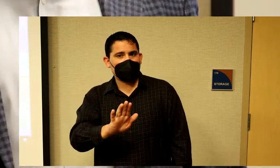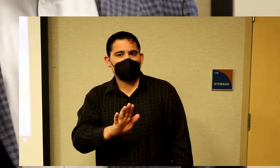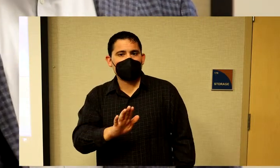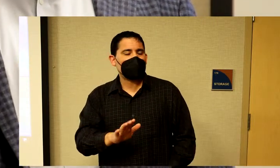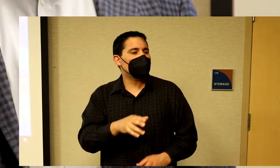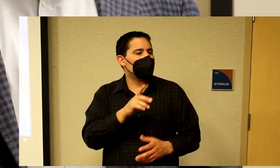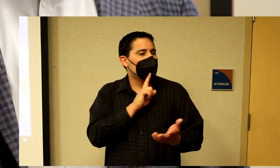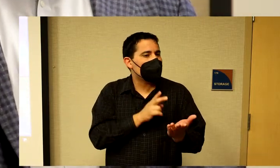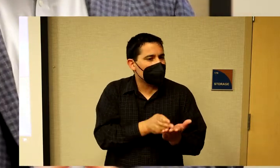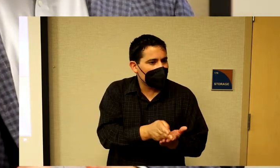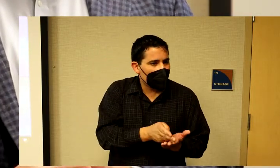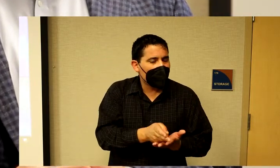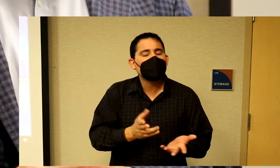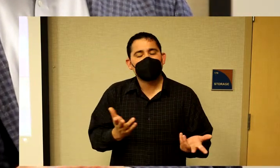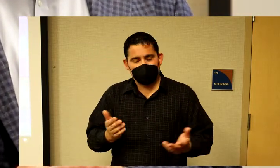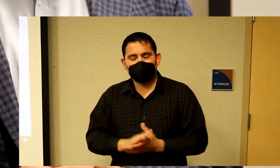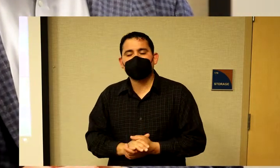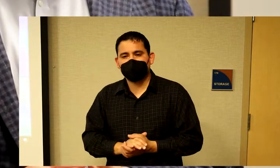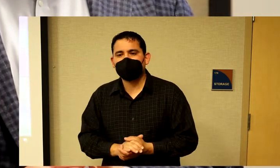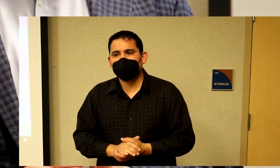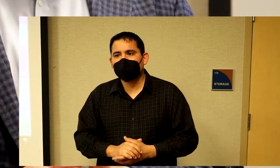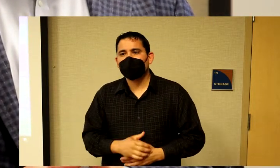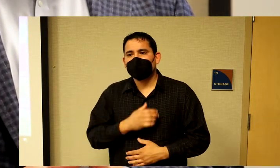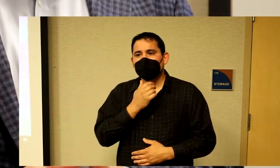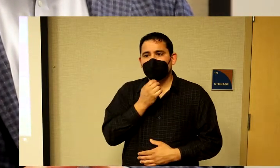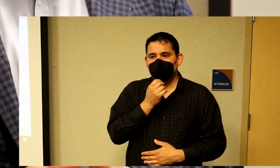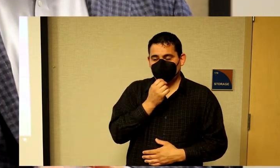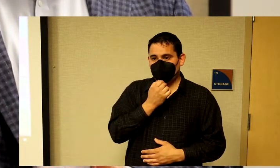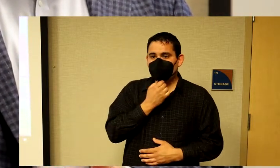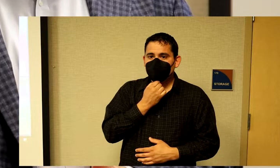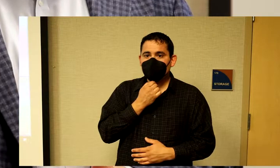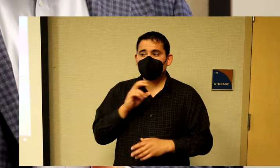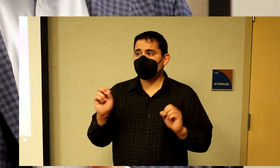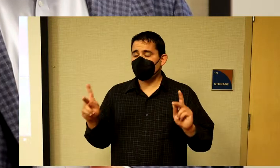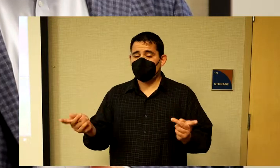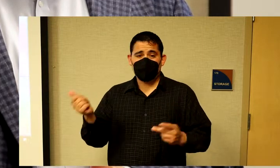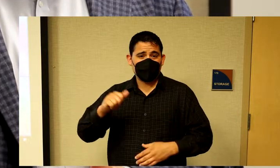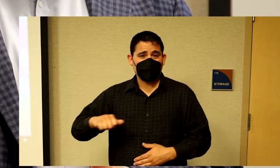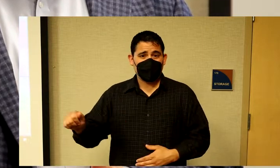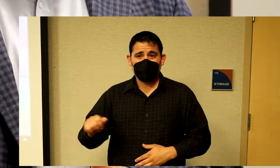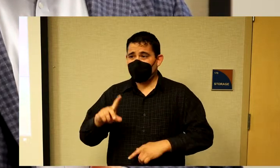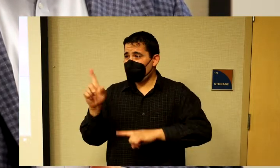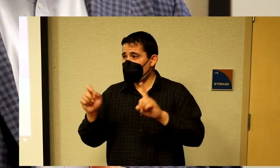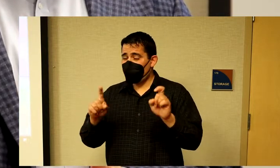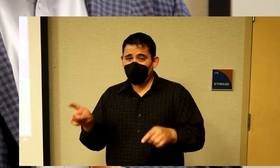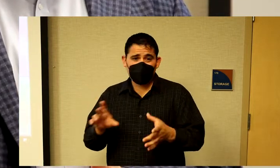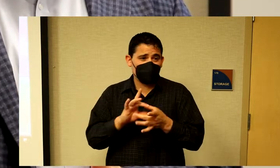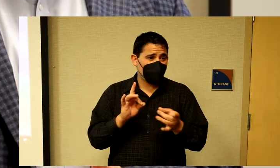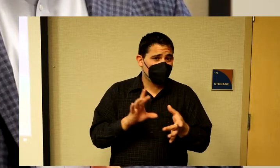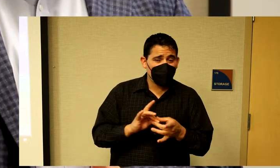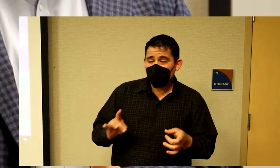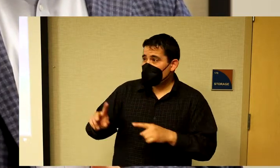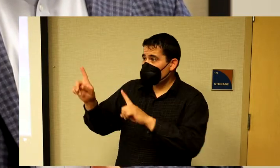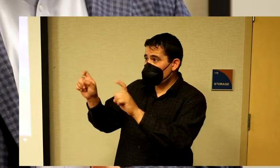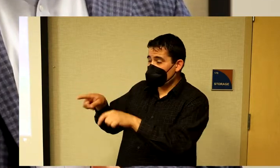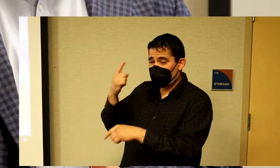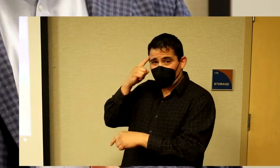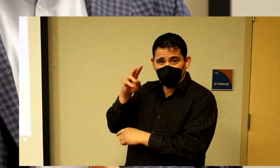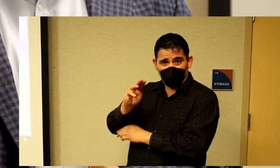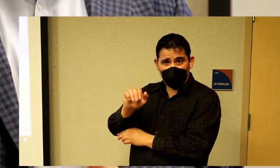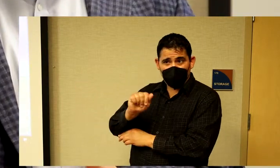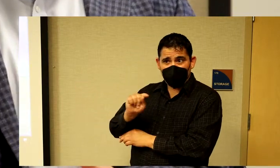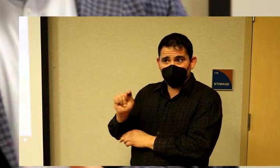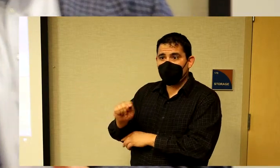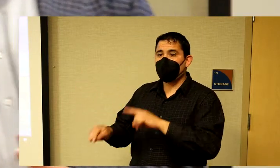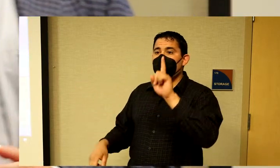rest of it. Okay, any other comments or questions from anybody? Anything we need to talk about? Any questions for Matt? Yeah, I would